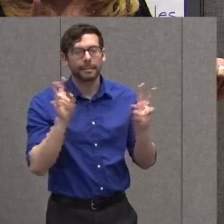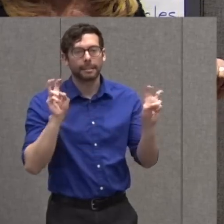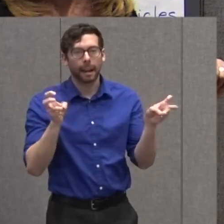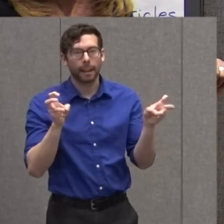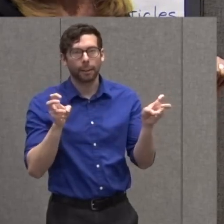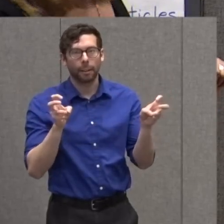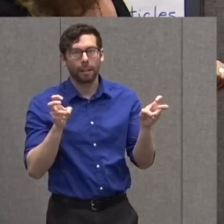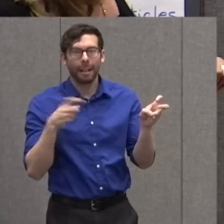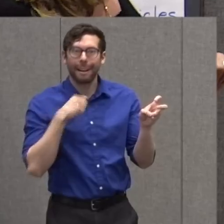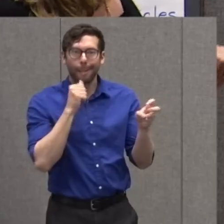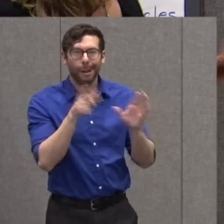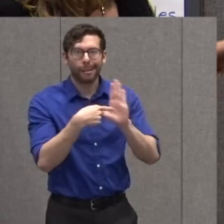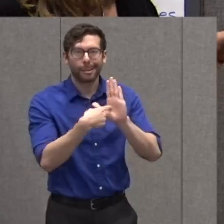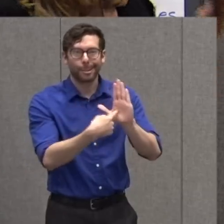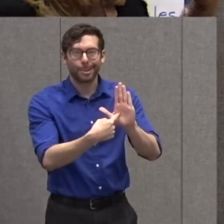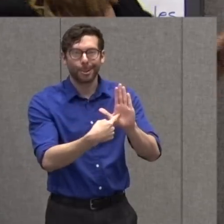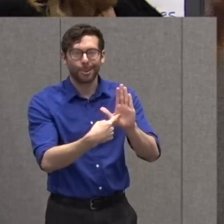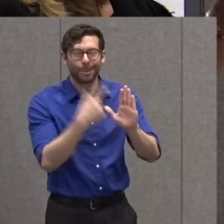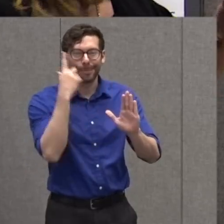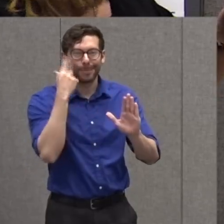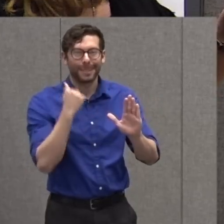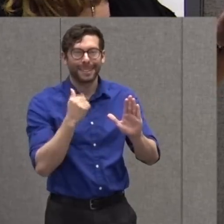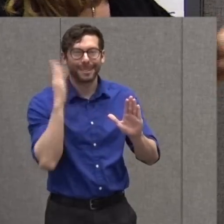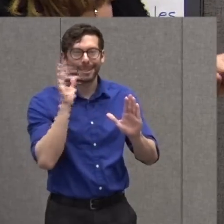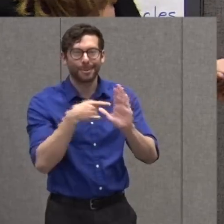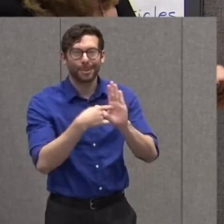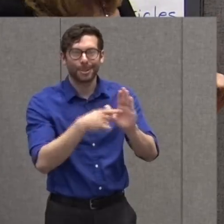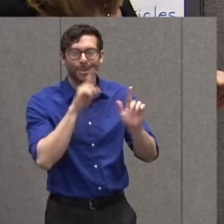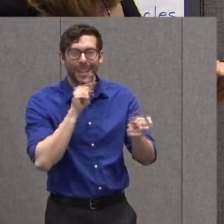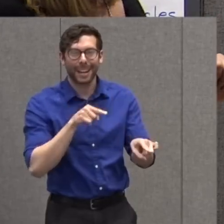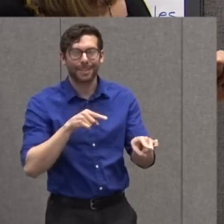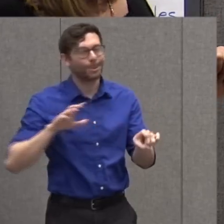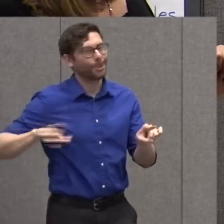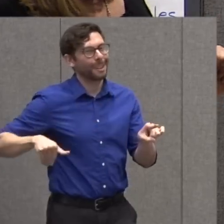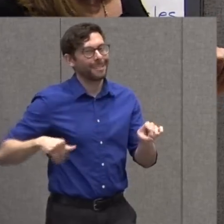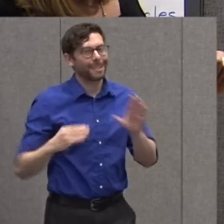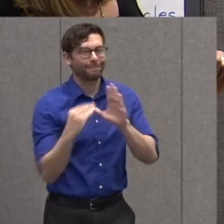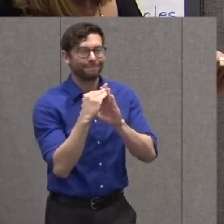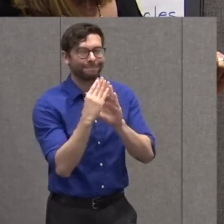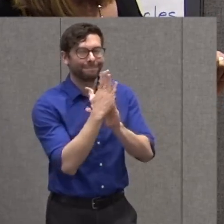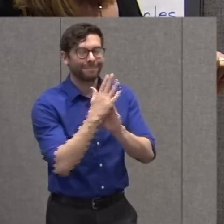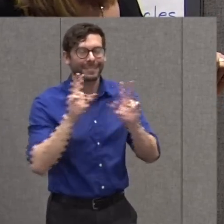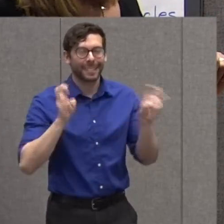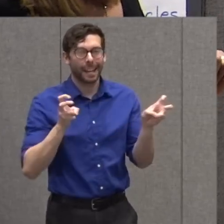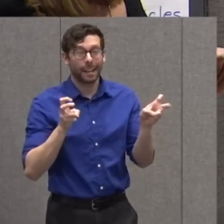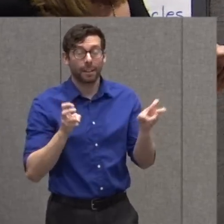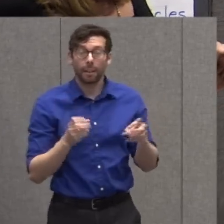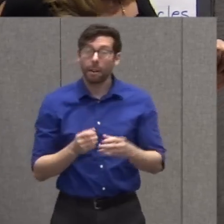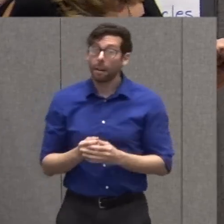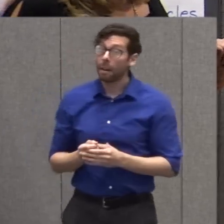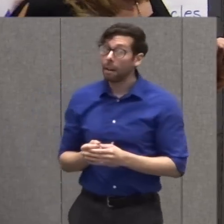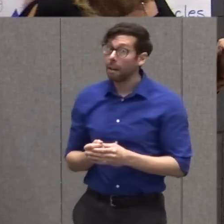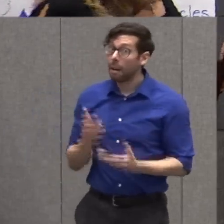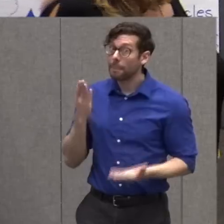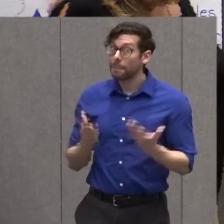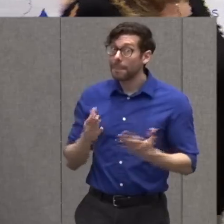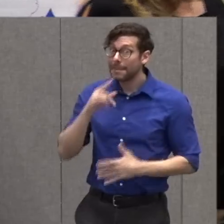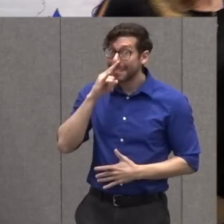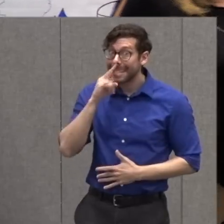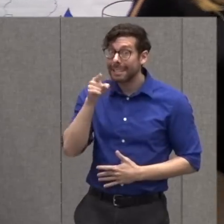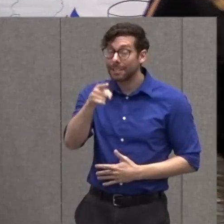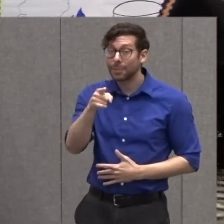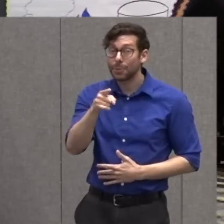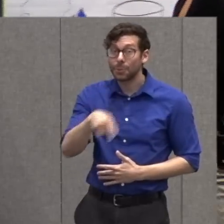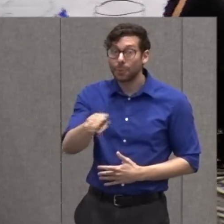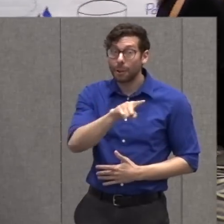gives away the answer. So I'm not putting a title on it. I'm wondering if the kids at home should write down their prediction right now. Absolutely. On